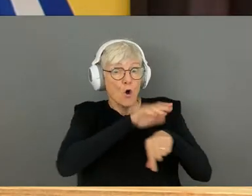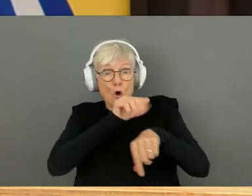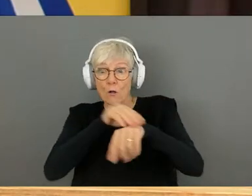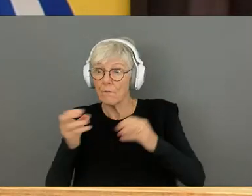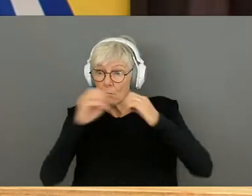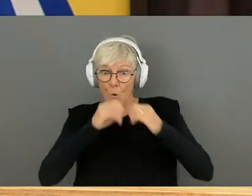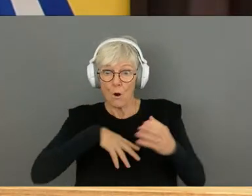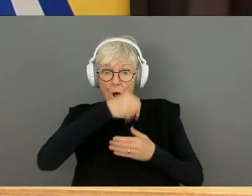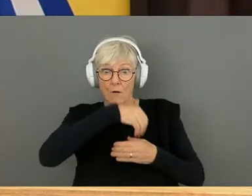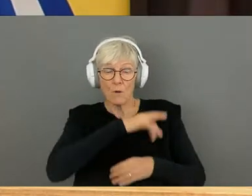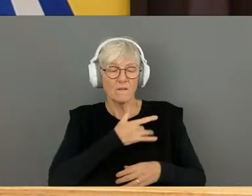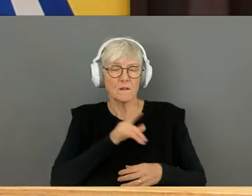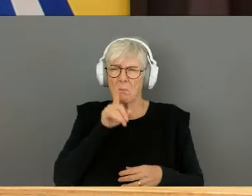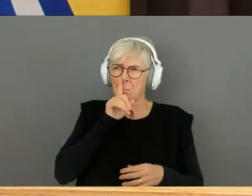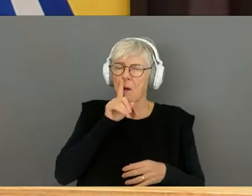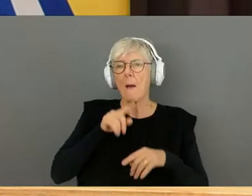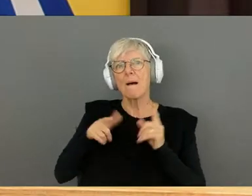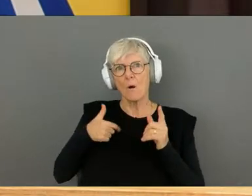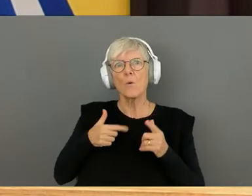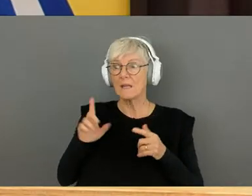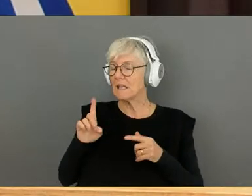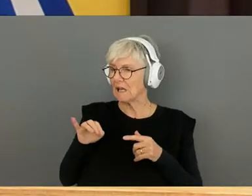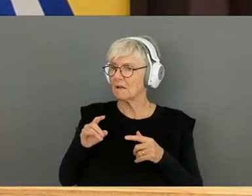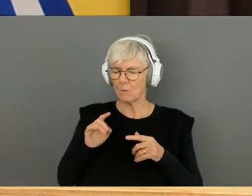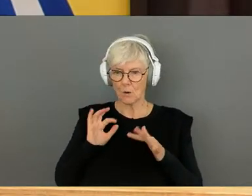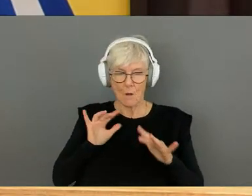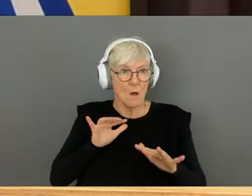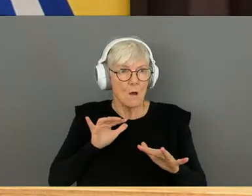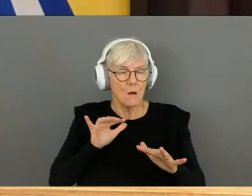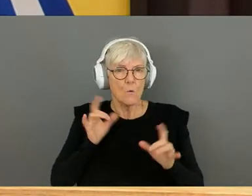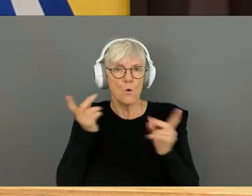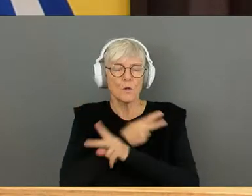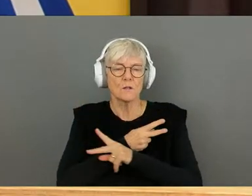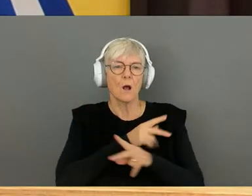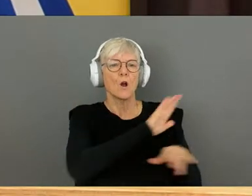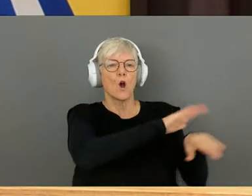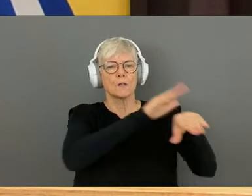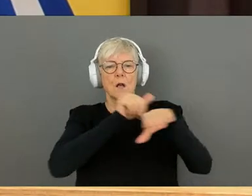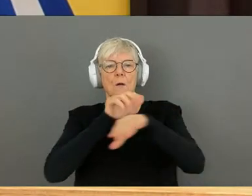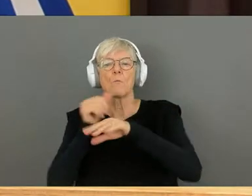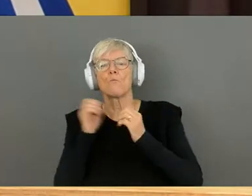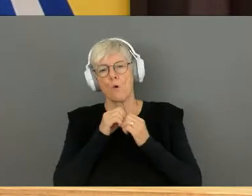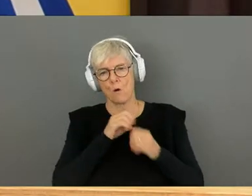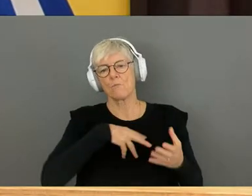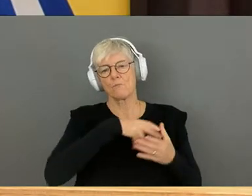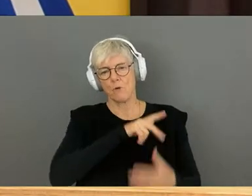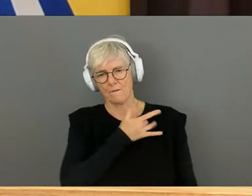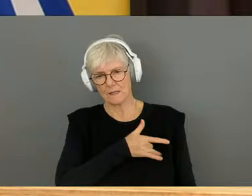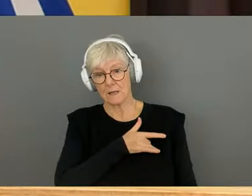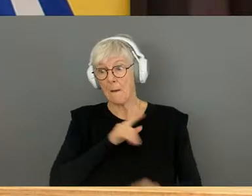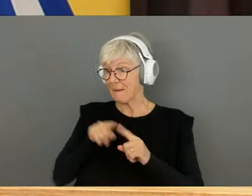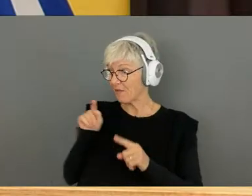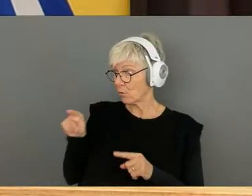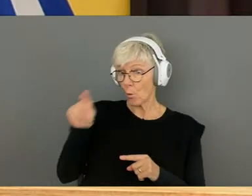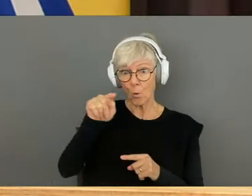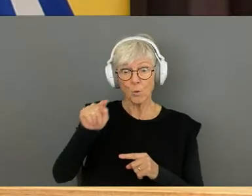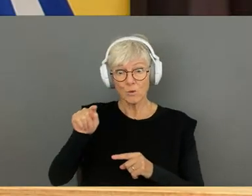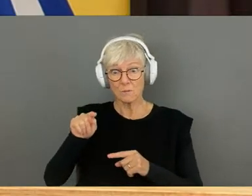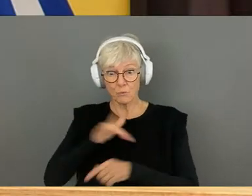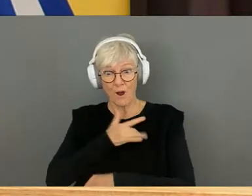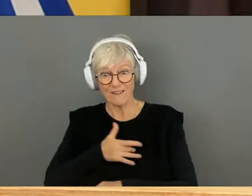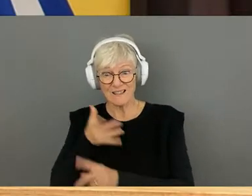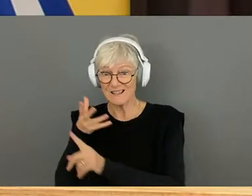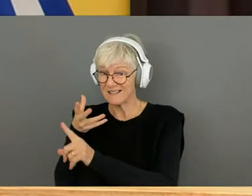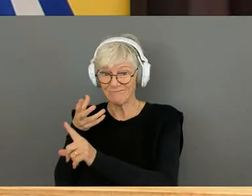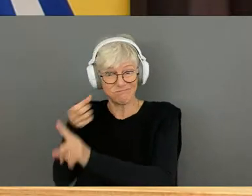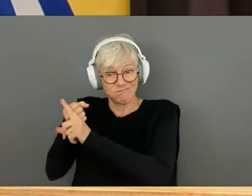extent of our damage, we'd be reaching out to our other partners. Now, rest assured, all of the other jurisdictions did get impacted as well. So Nova Scotia was